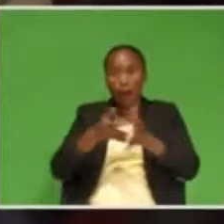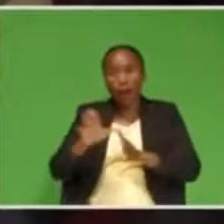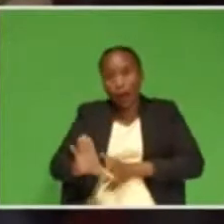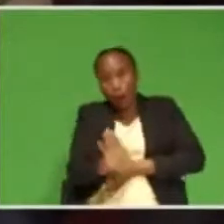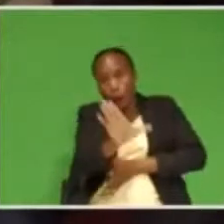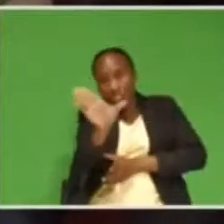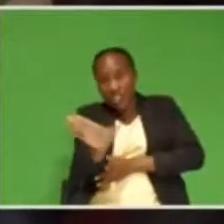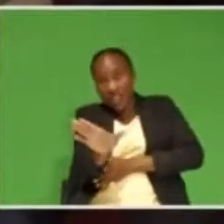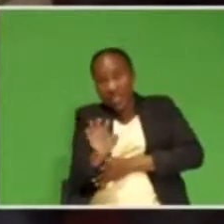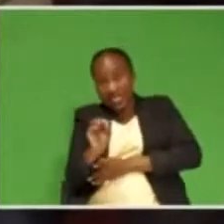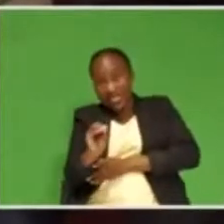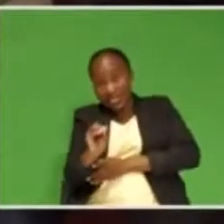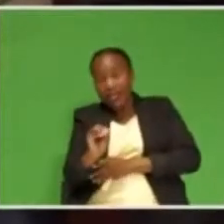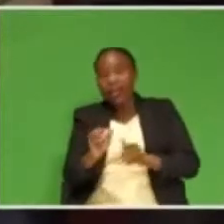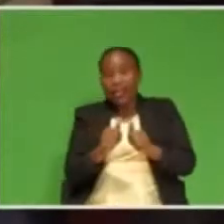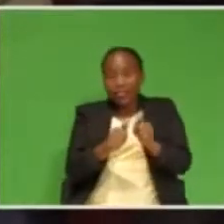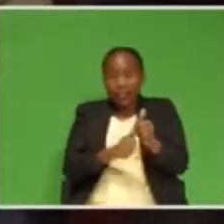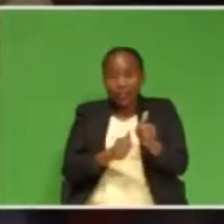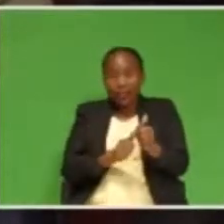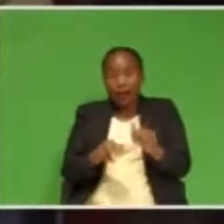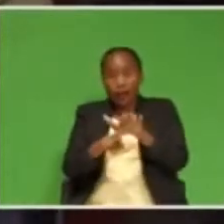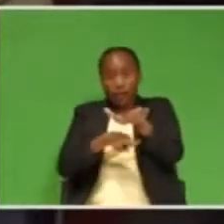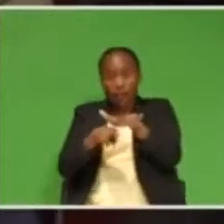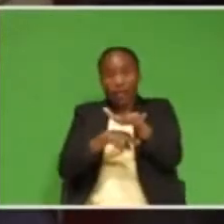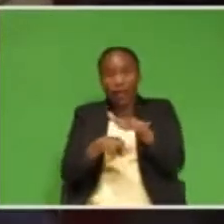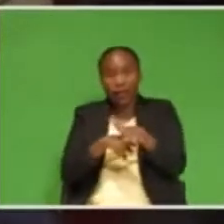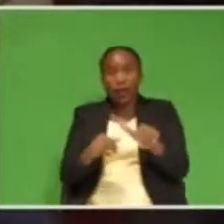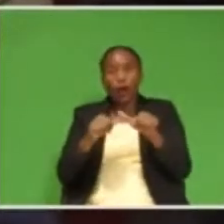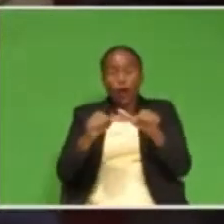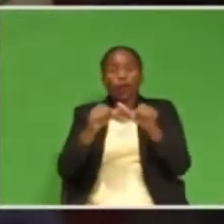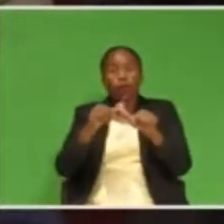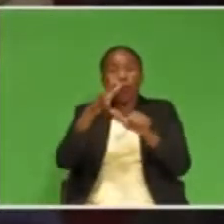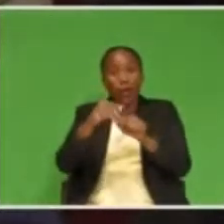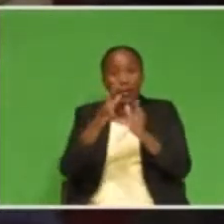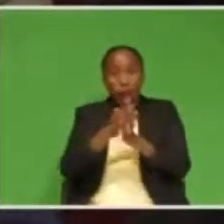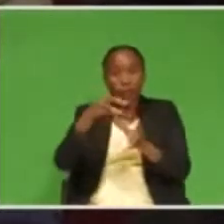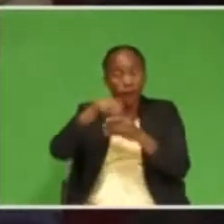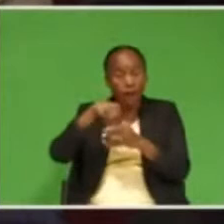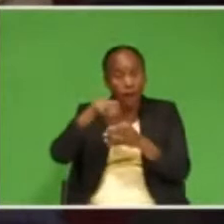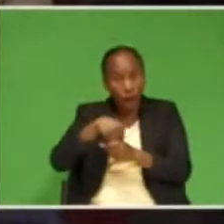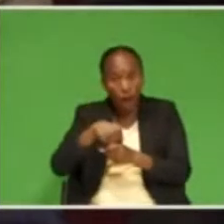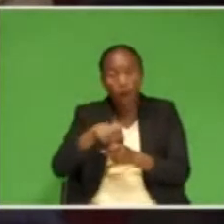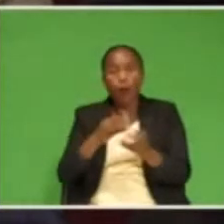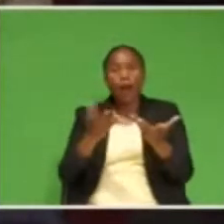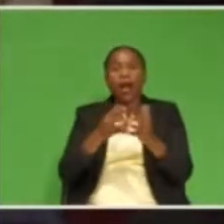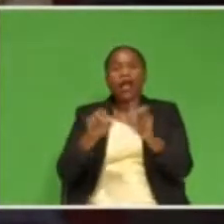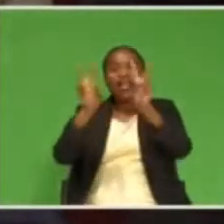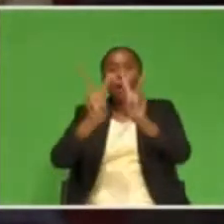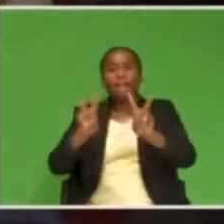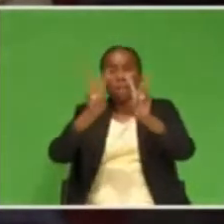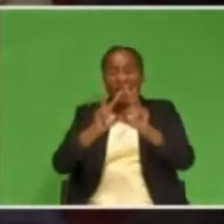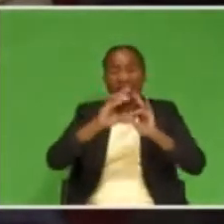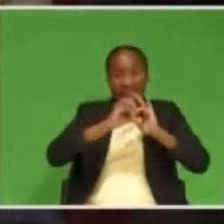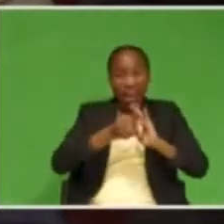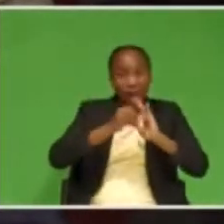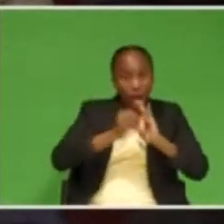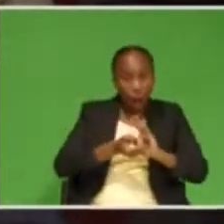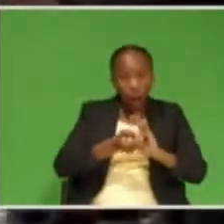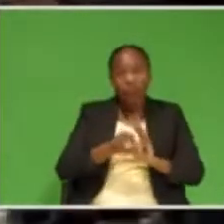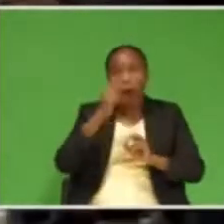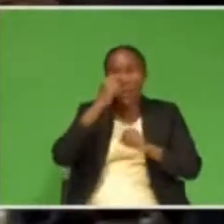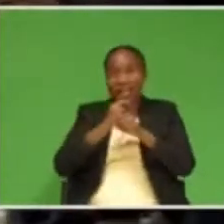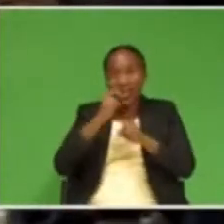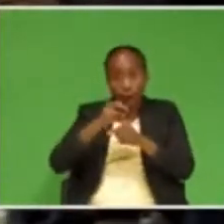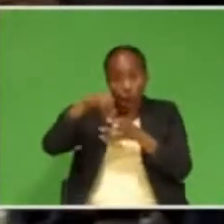sub-region. We will continue to get involved in the peace efforts that we need to get involved